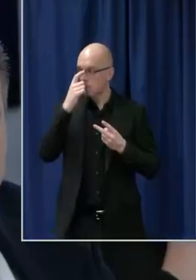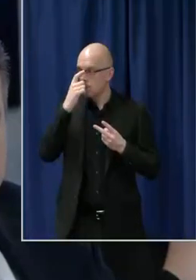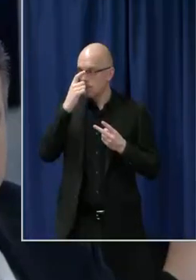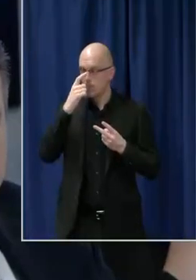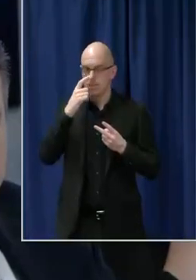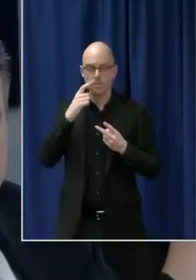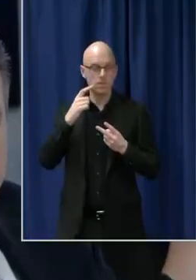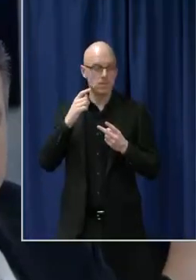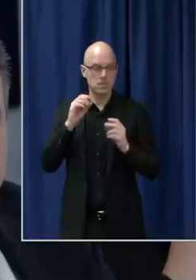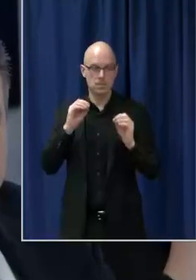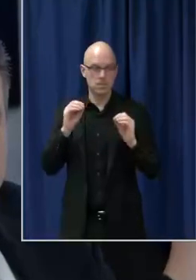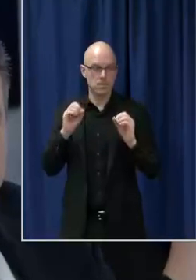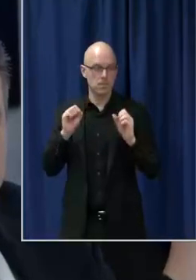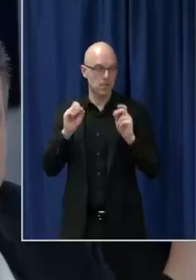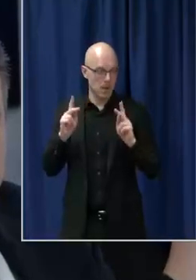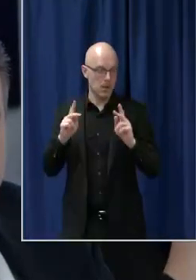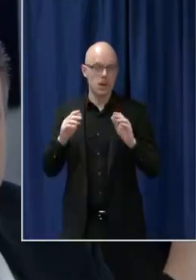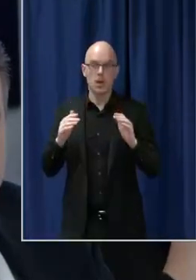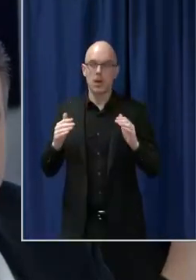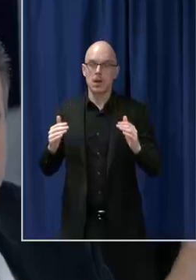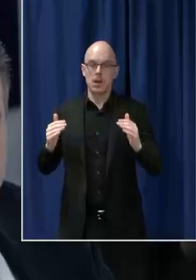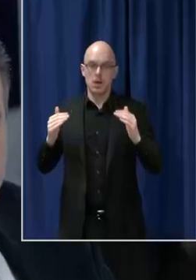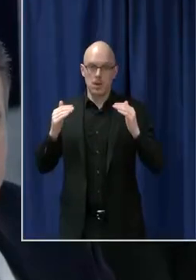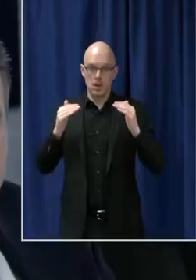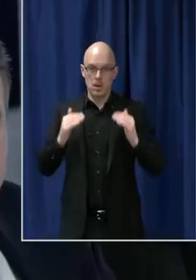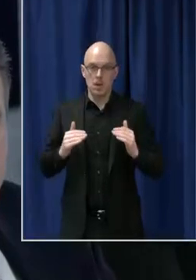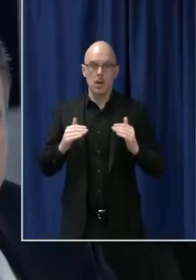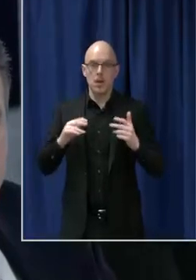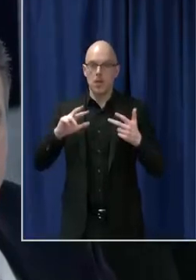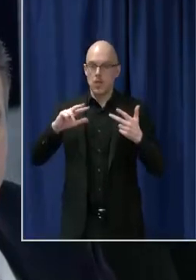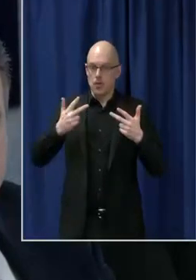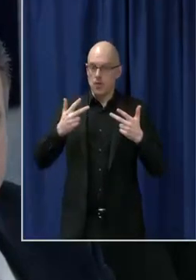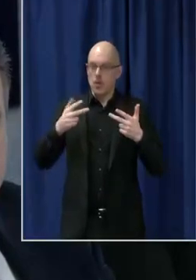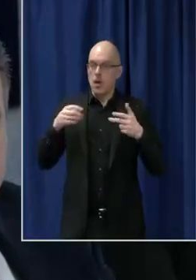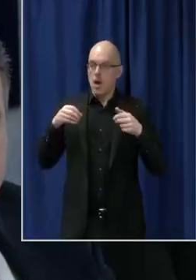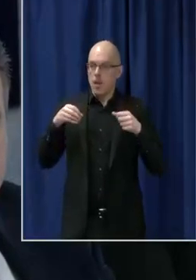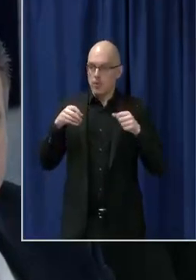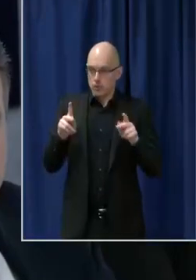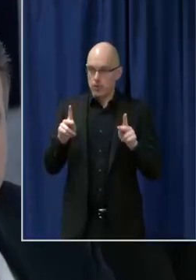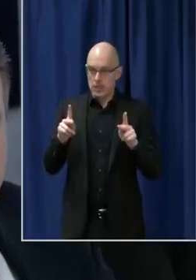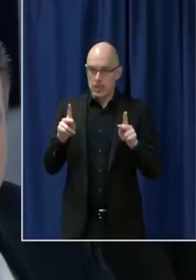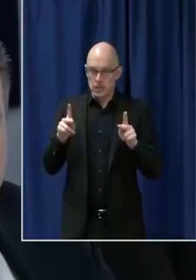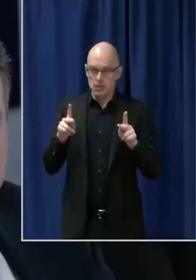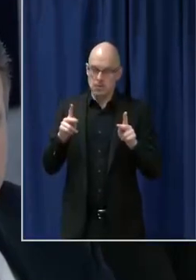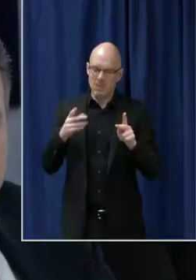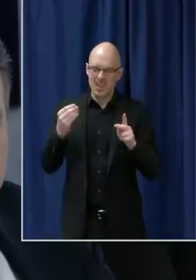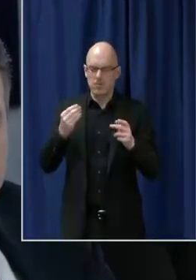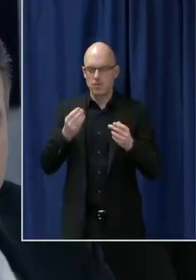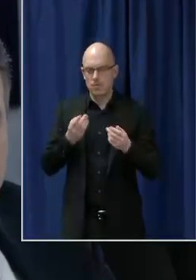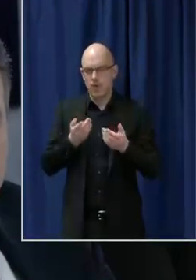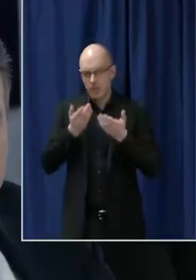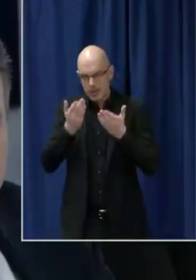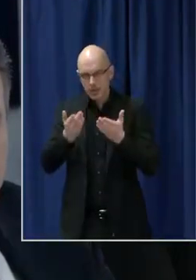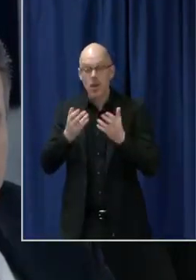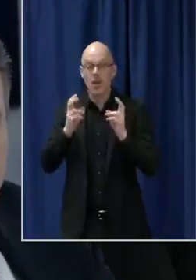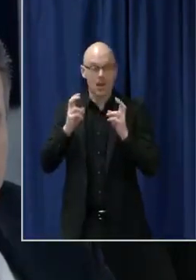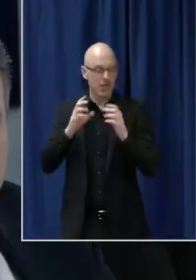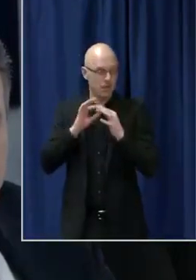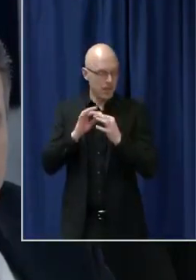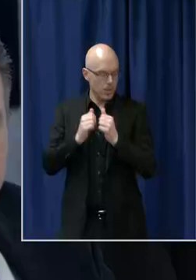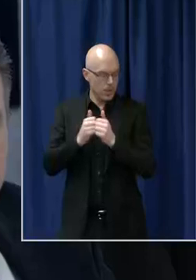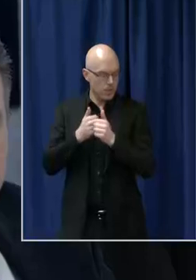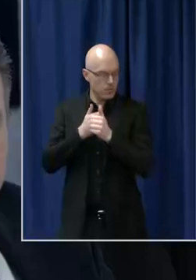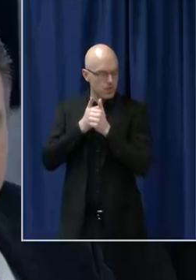Okay, then we'll move to the third opportunity and recommendation, which is tracking process. And